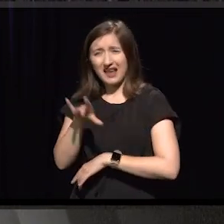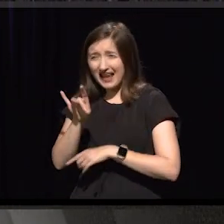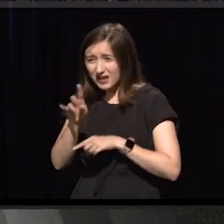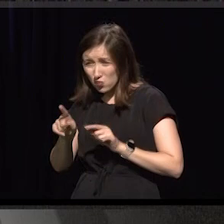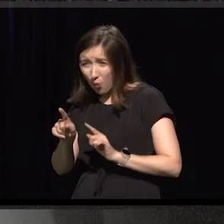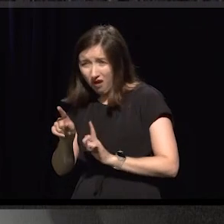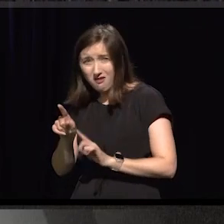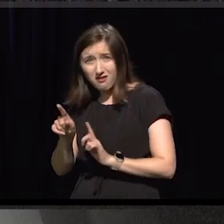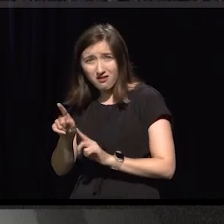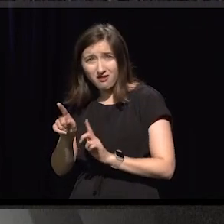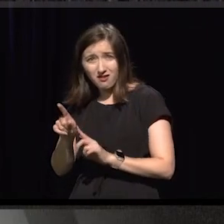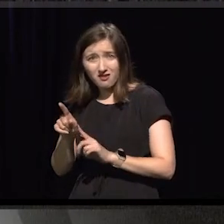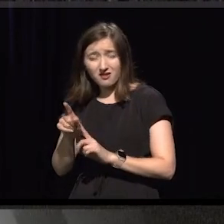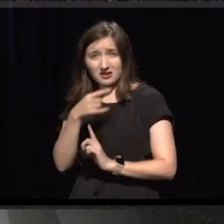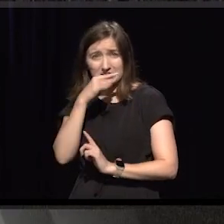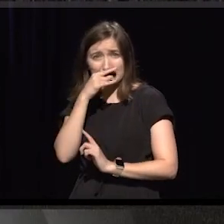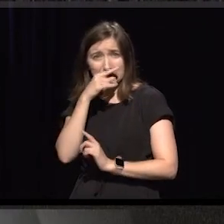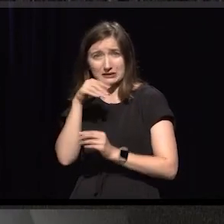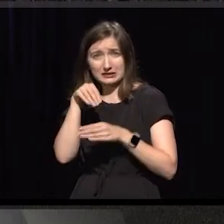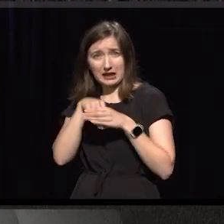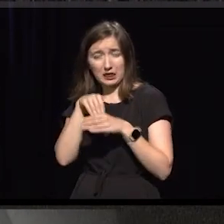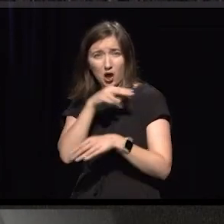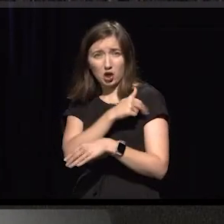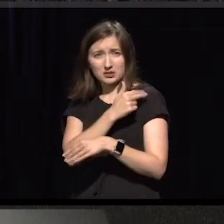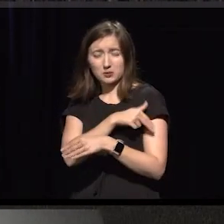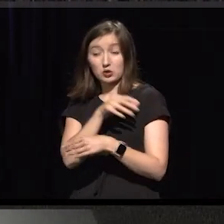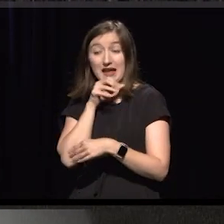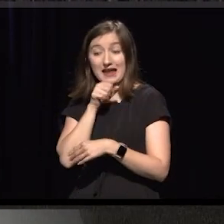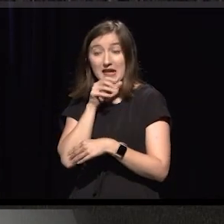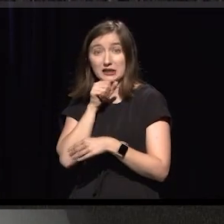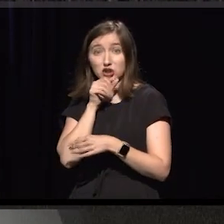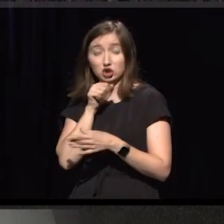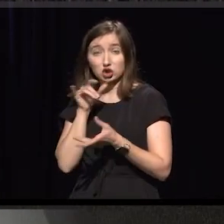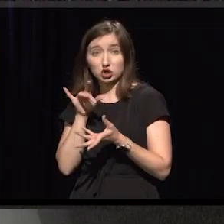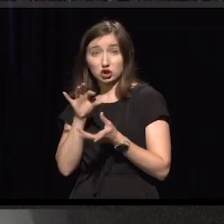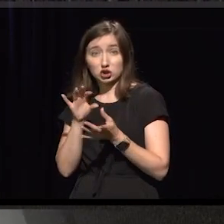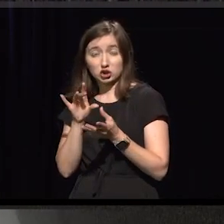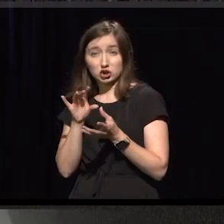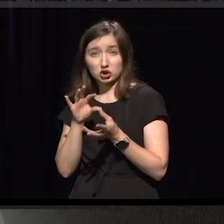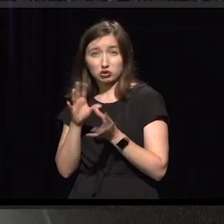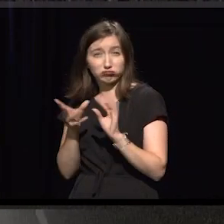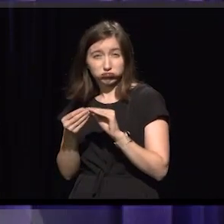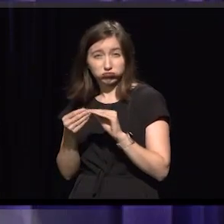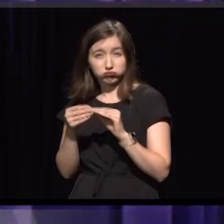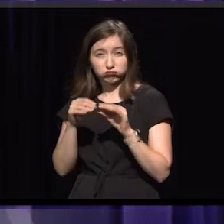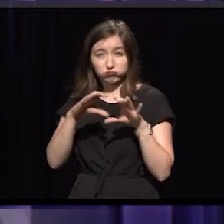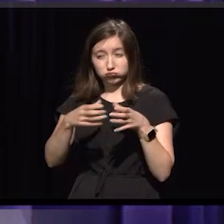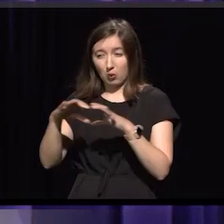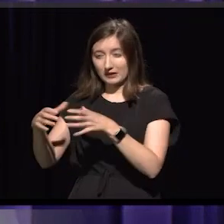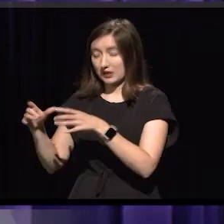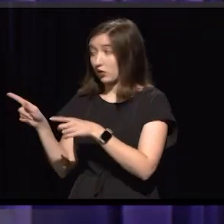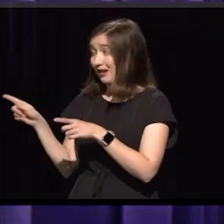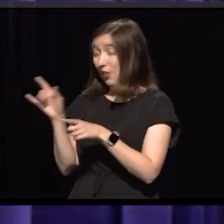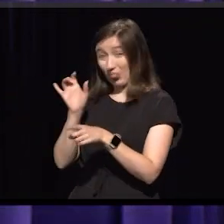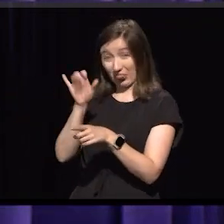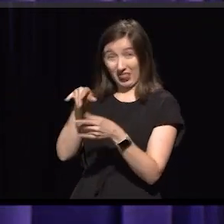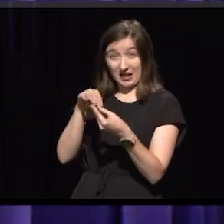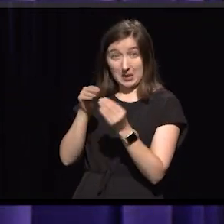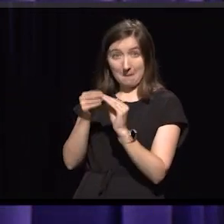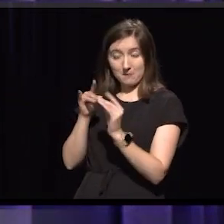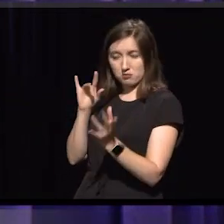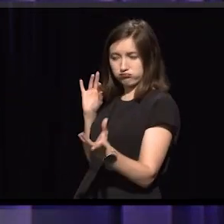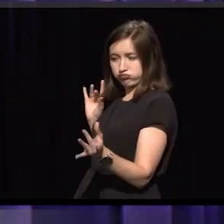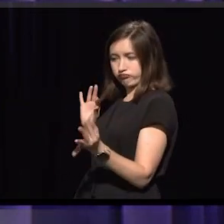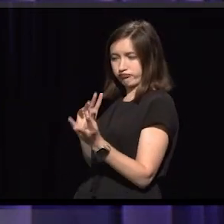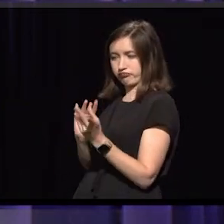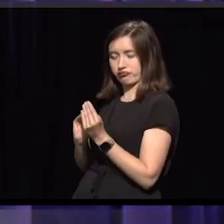number? And that is, by the way, a cumulative number. It is not for the last, for the